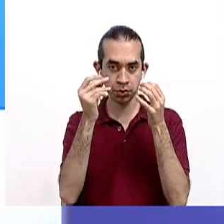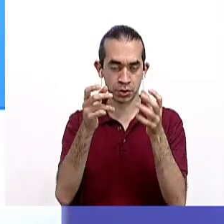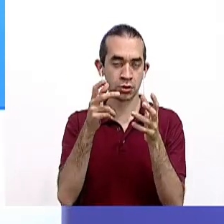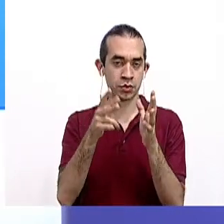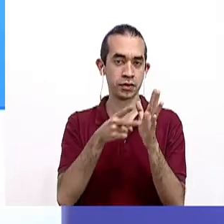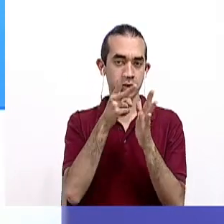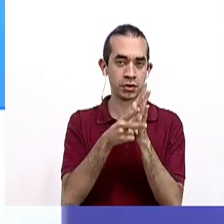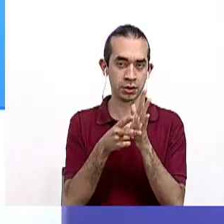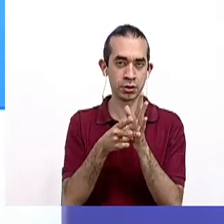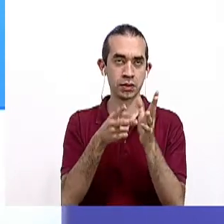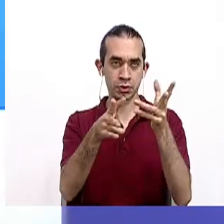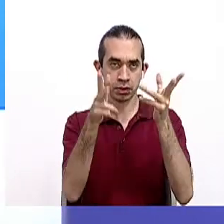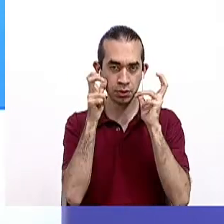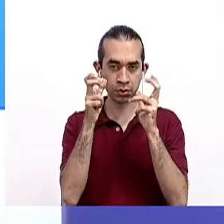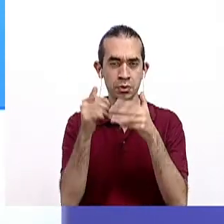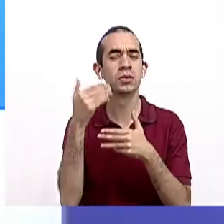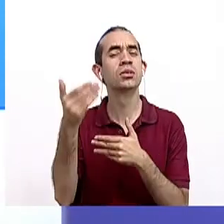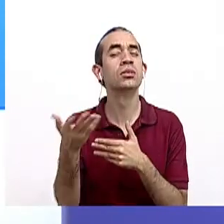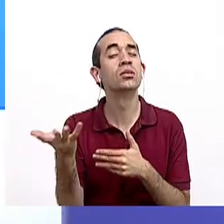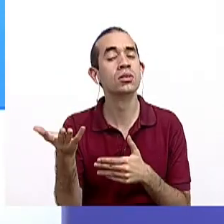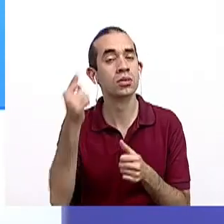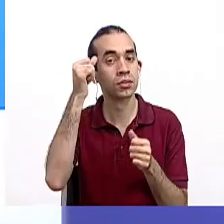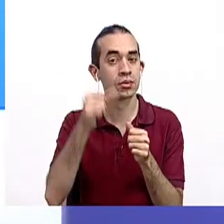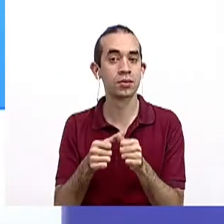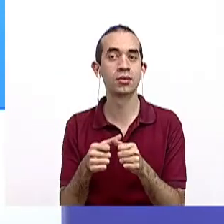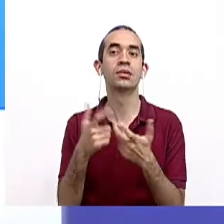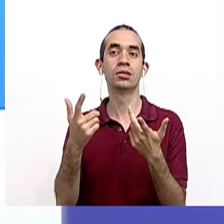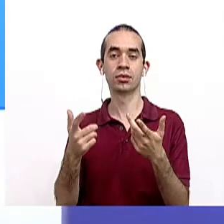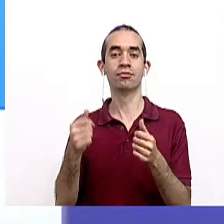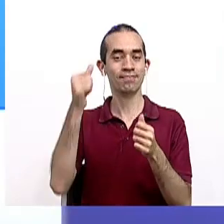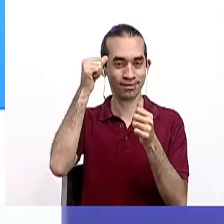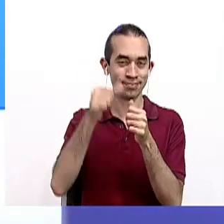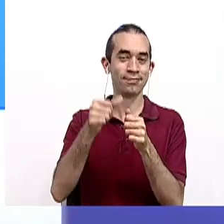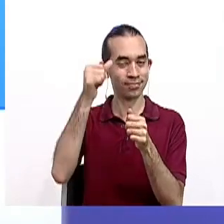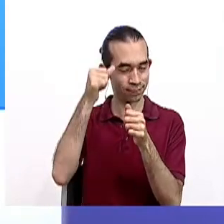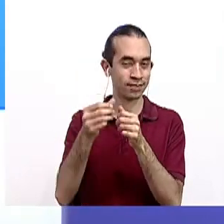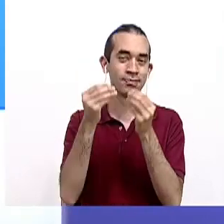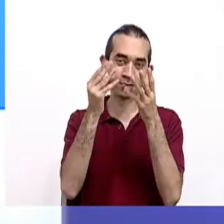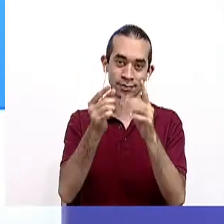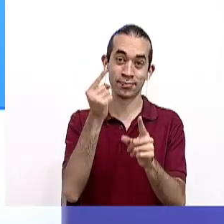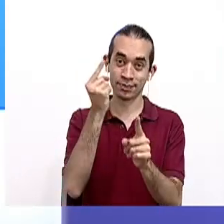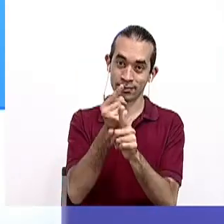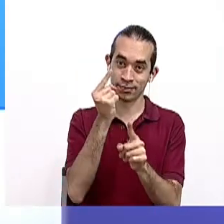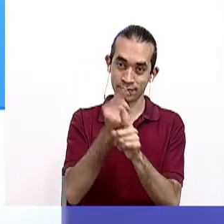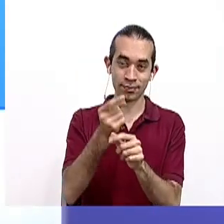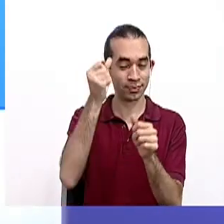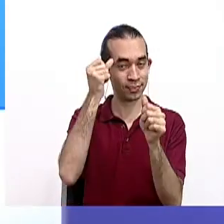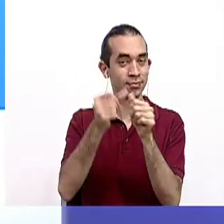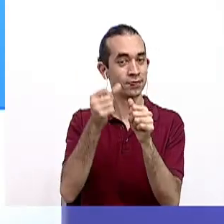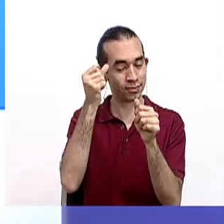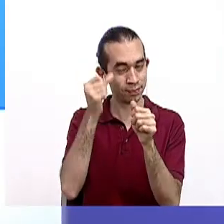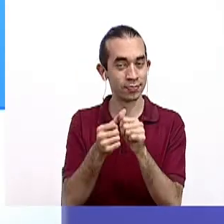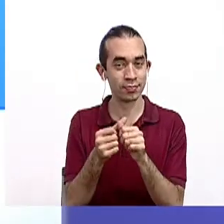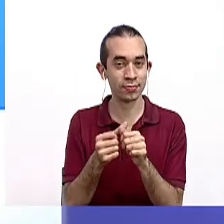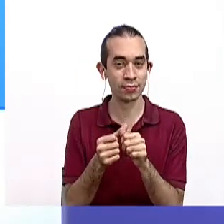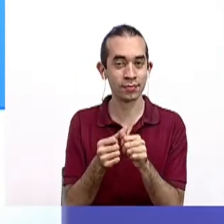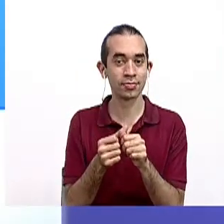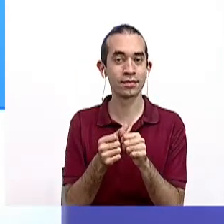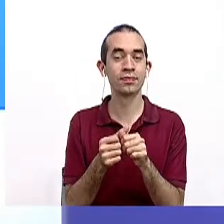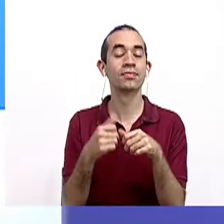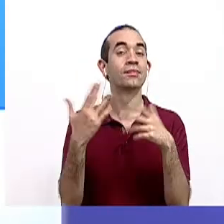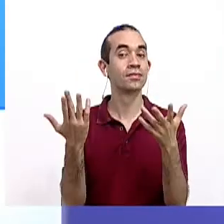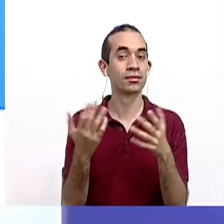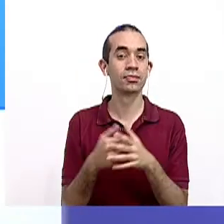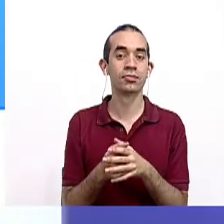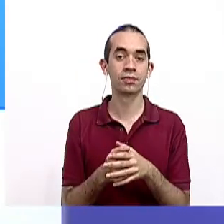video, and what was the next part? It was to retell information, right? To retell what we just got. So